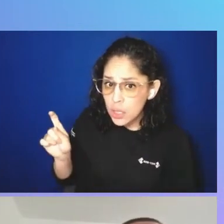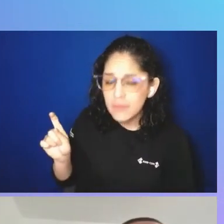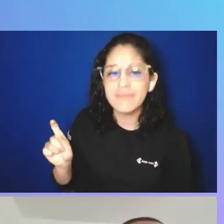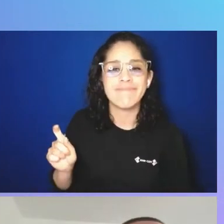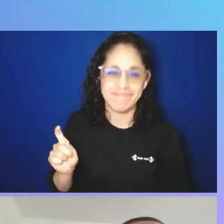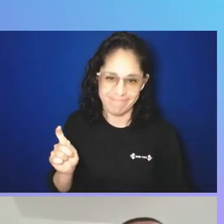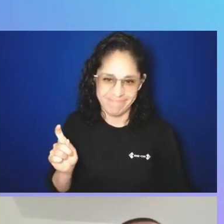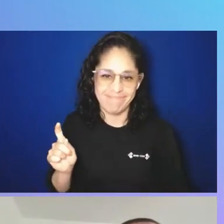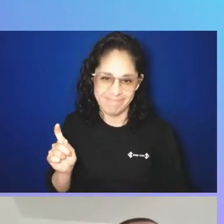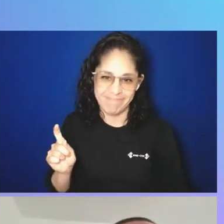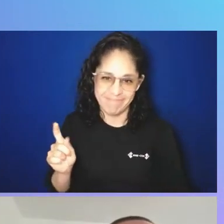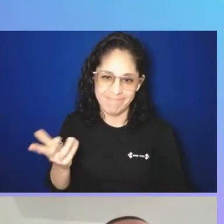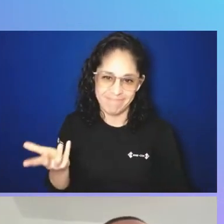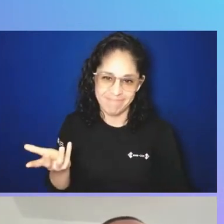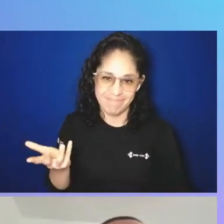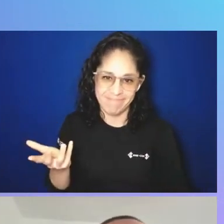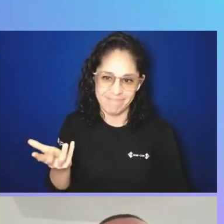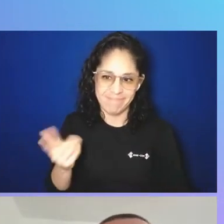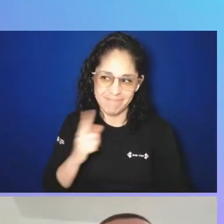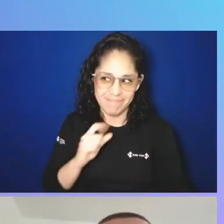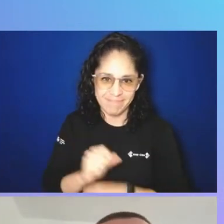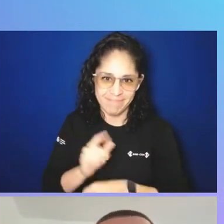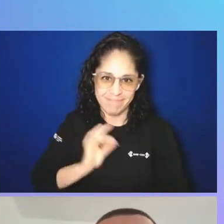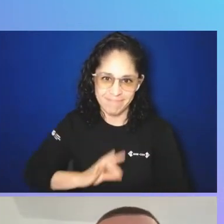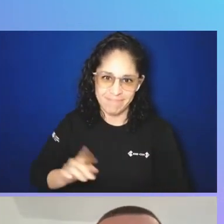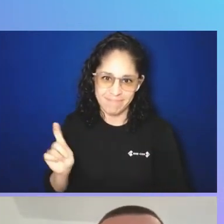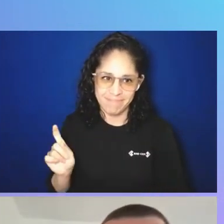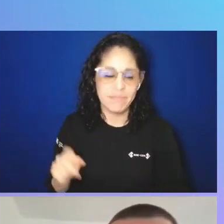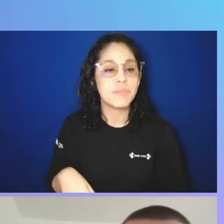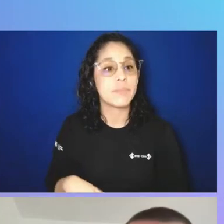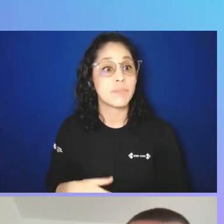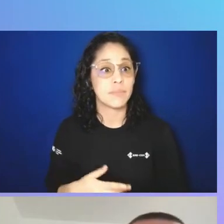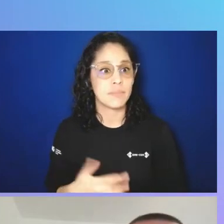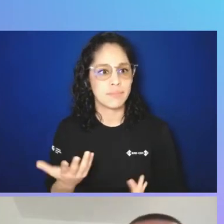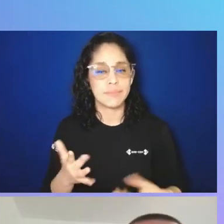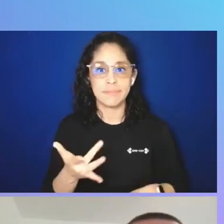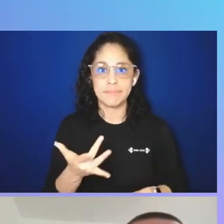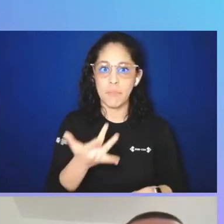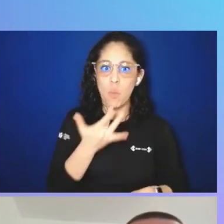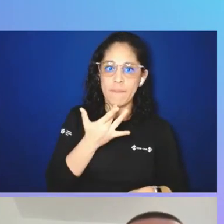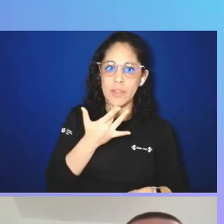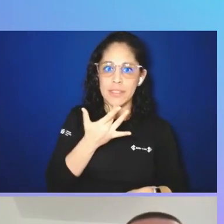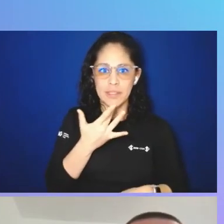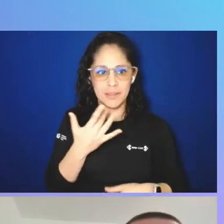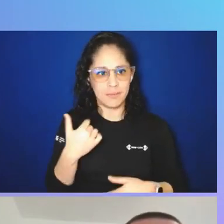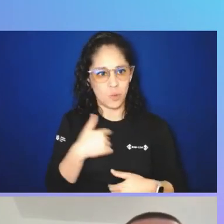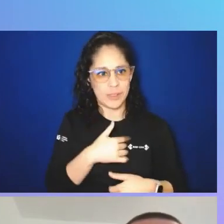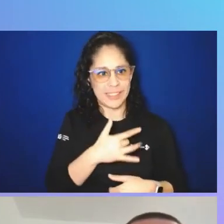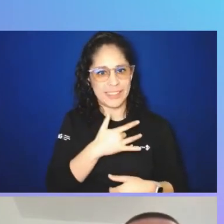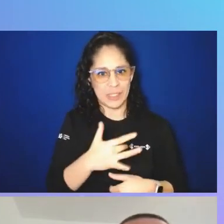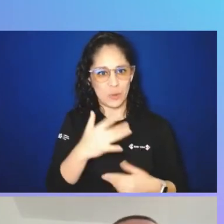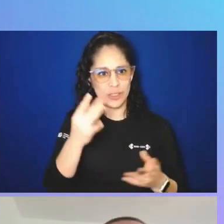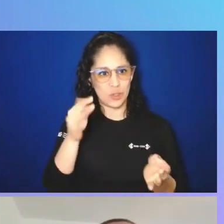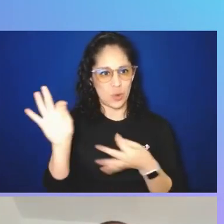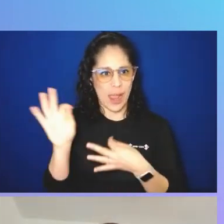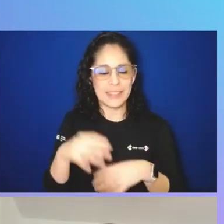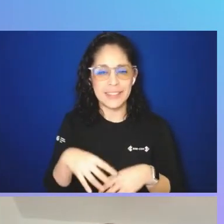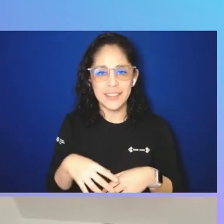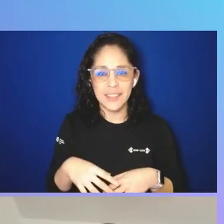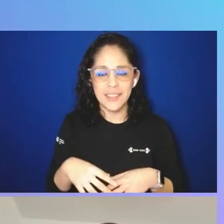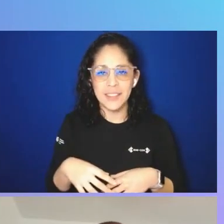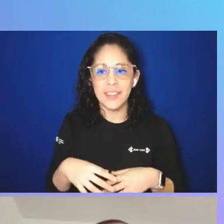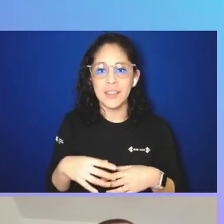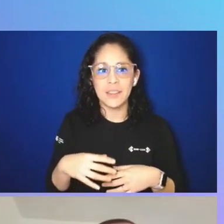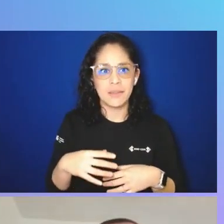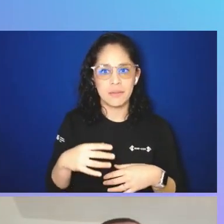have surfaced. Taste is another thing we get distracted by as well. When a visitor to your